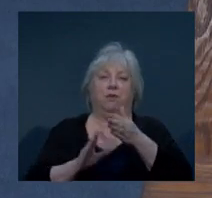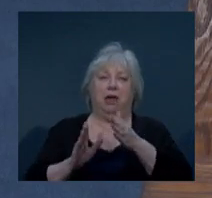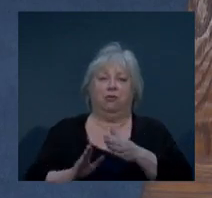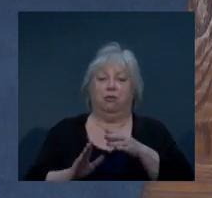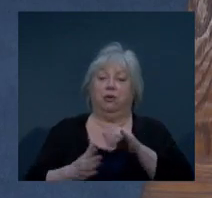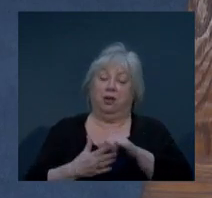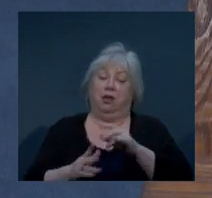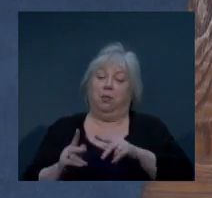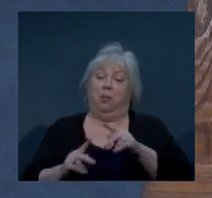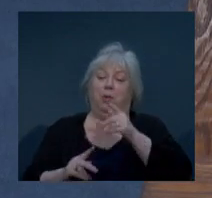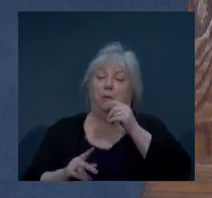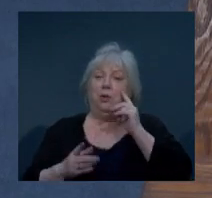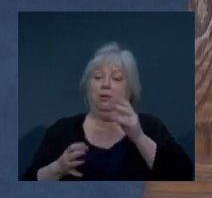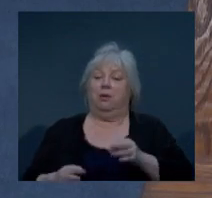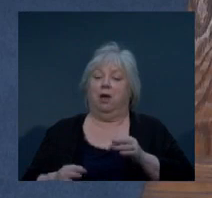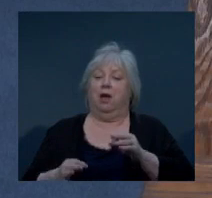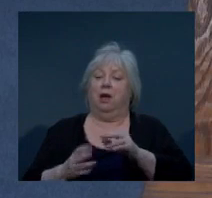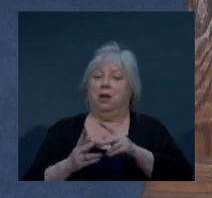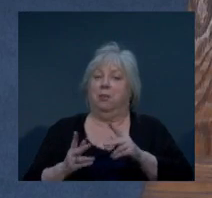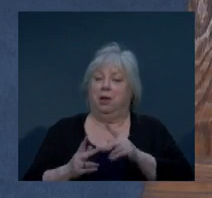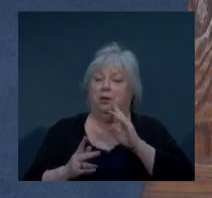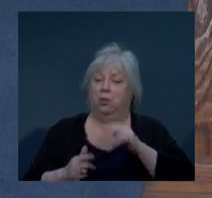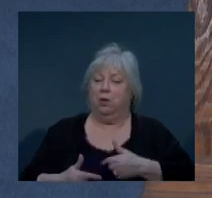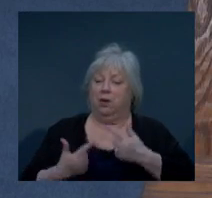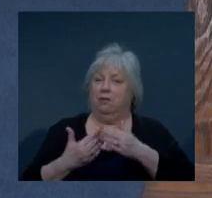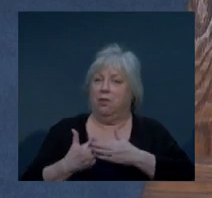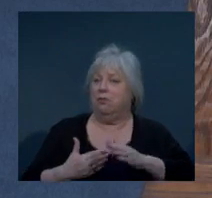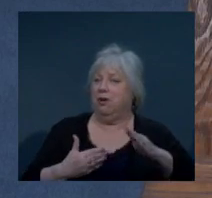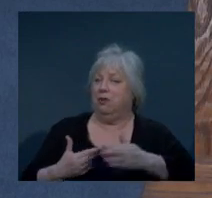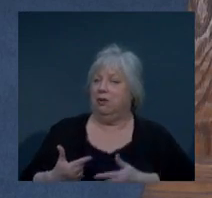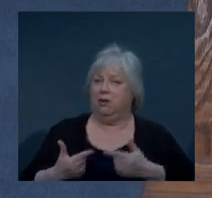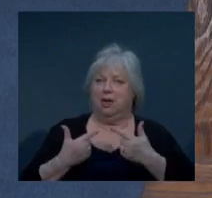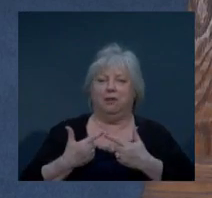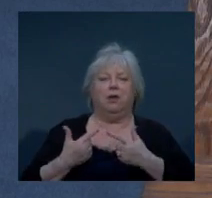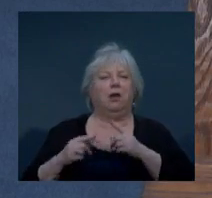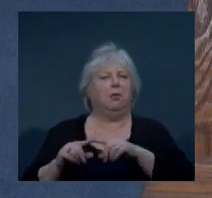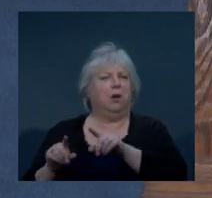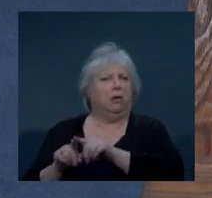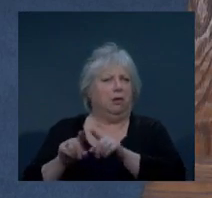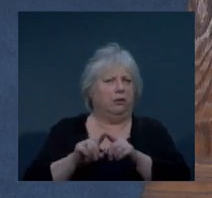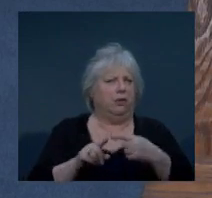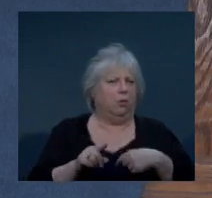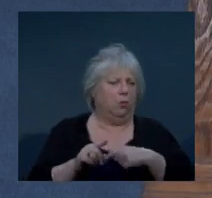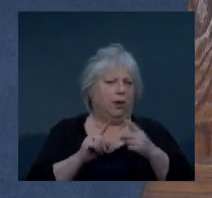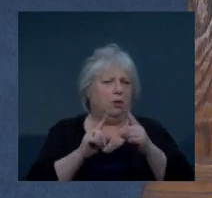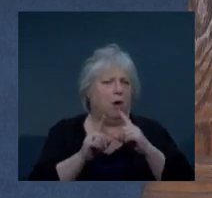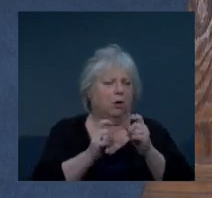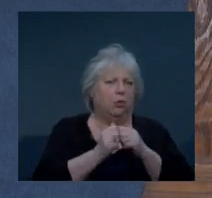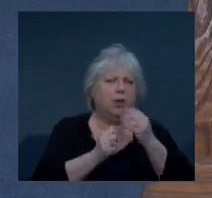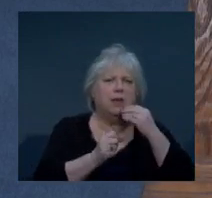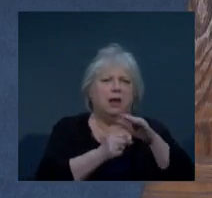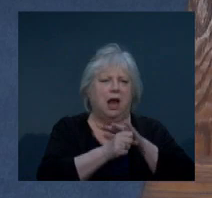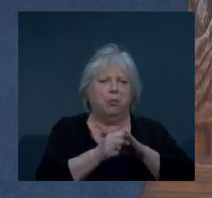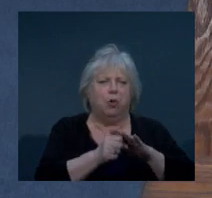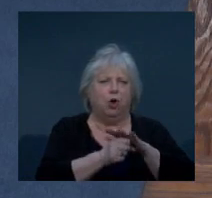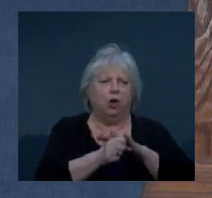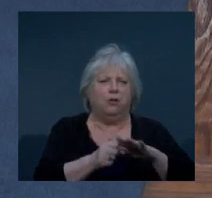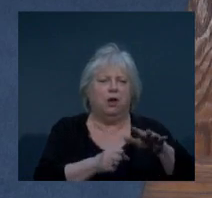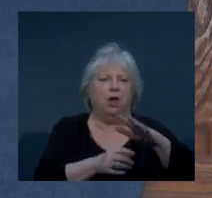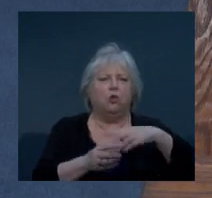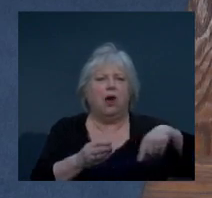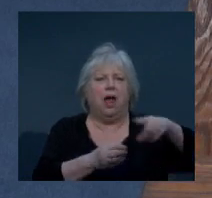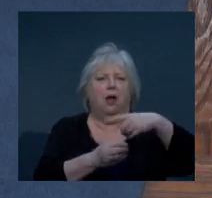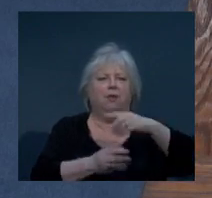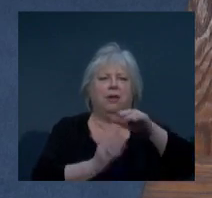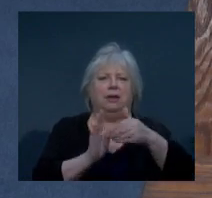living for the rest of their lives. But we also talked to the neighborhoods around the